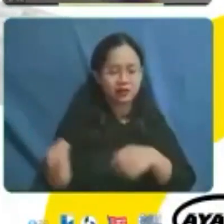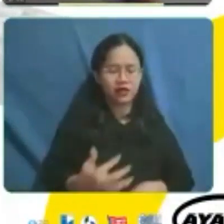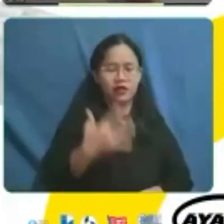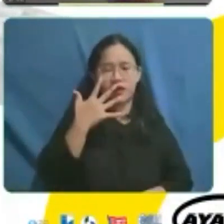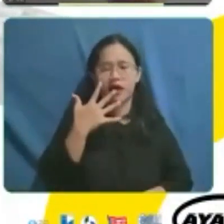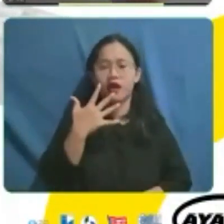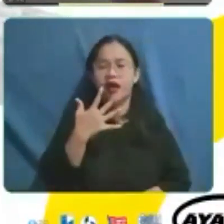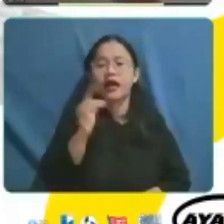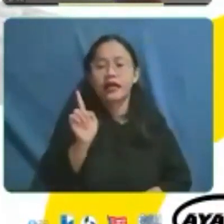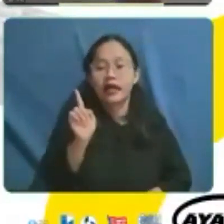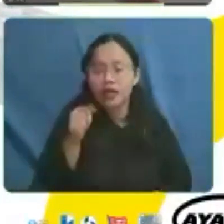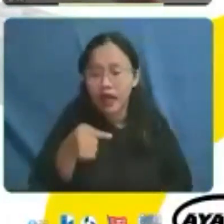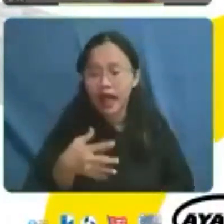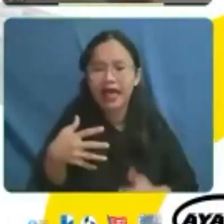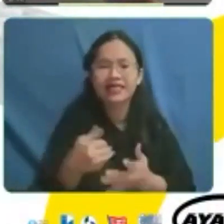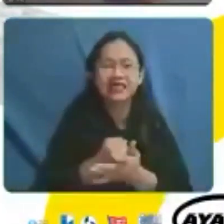to air pollution.